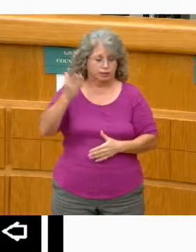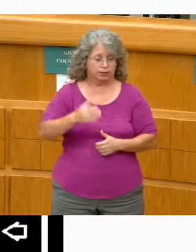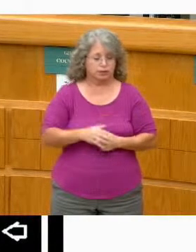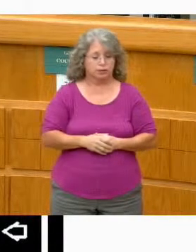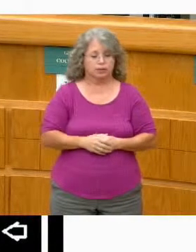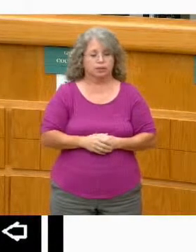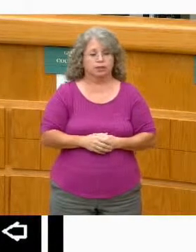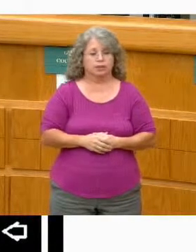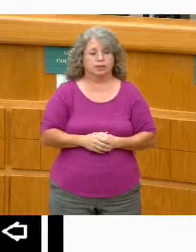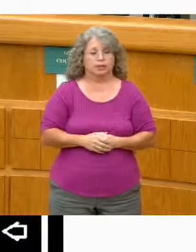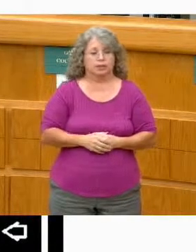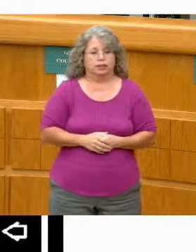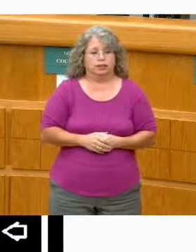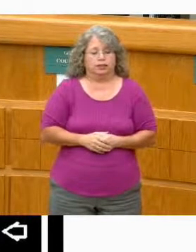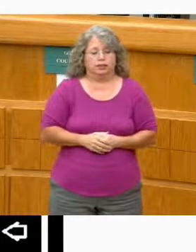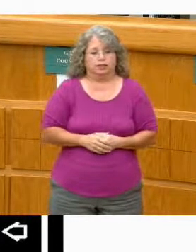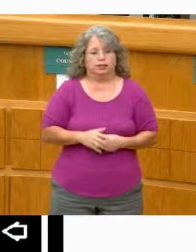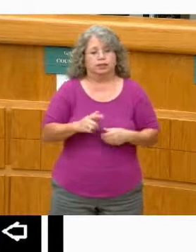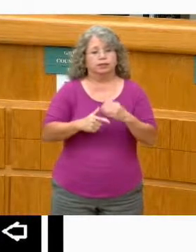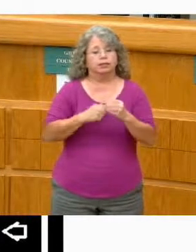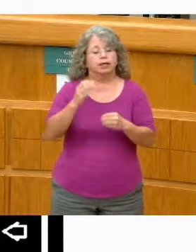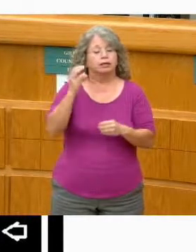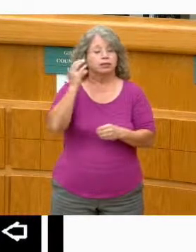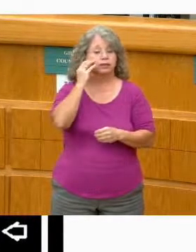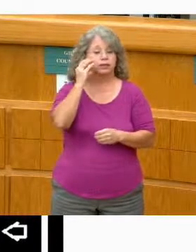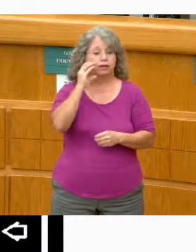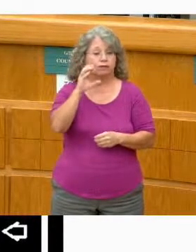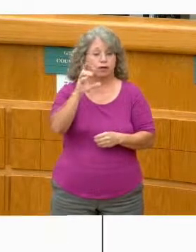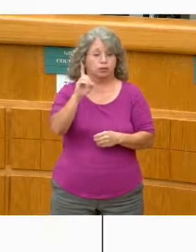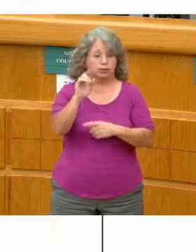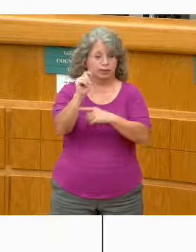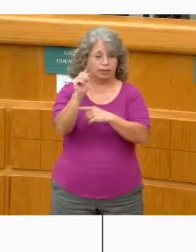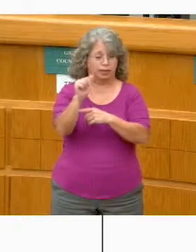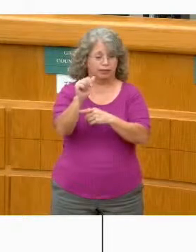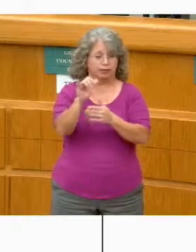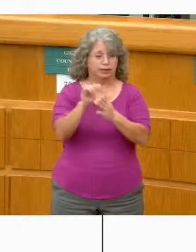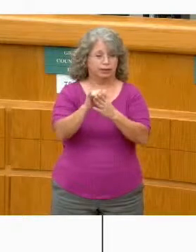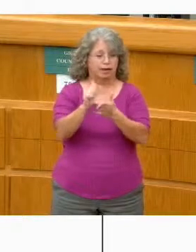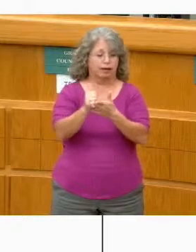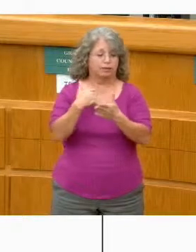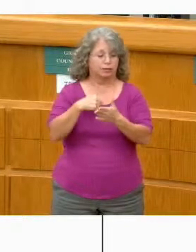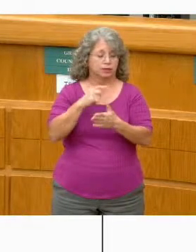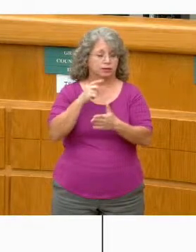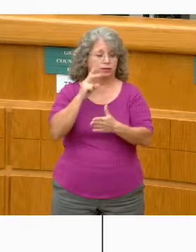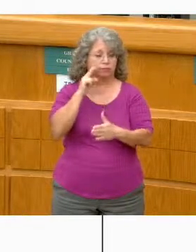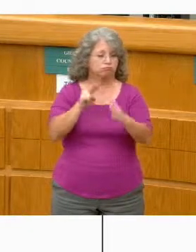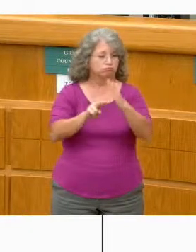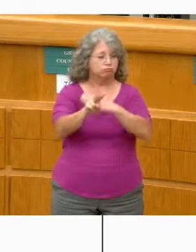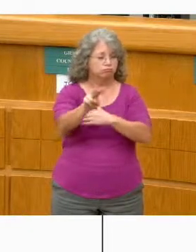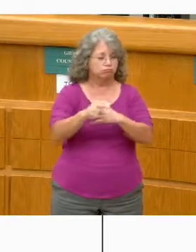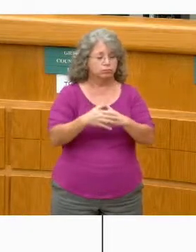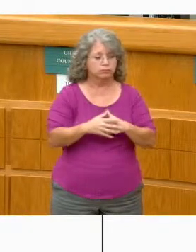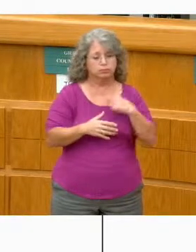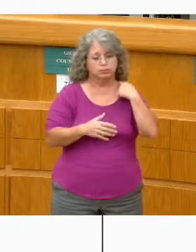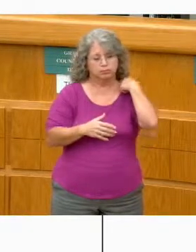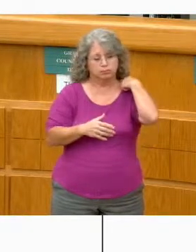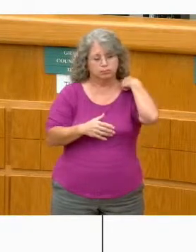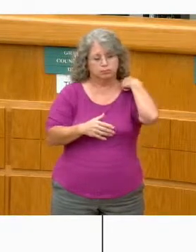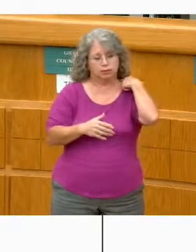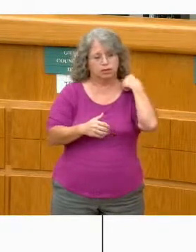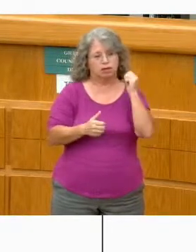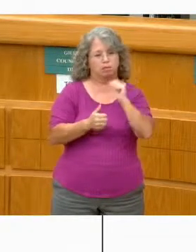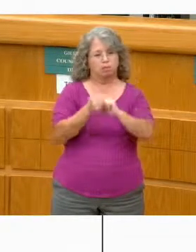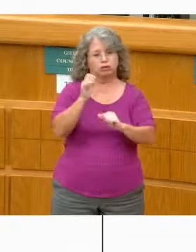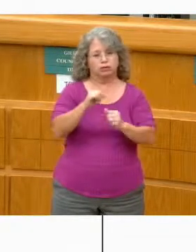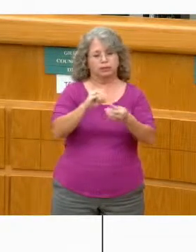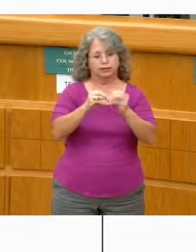of the presentation is on cell phone data, which gives us a little bit of a look into the future. Now, most of these figures were